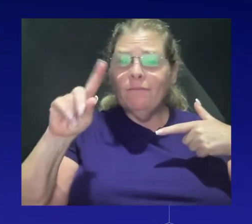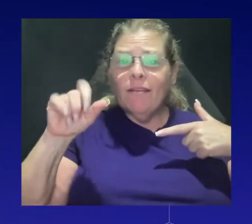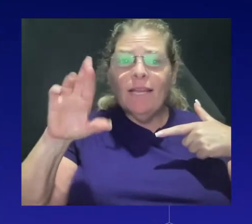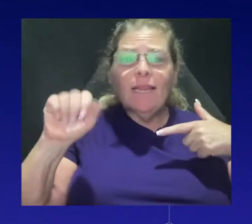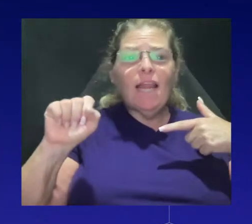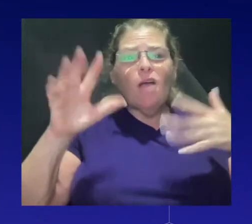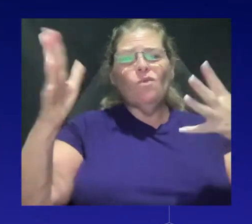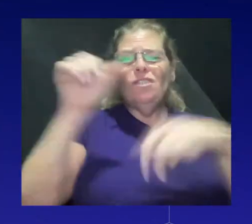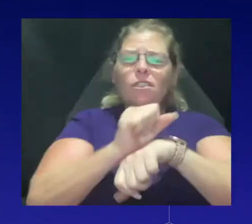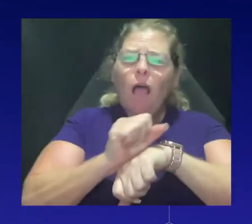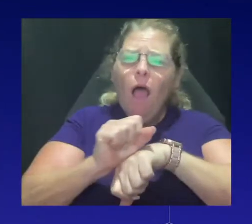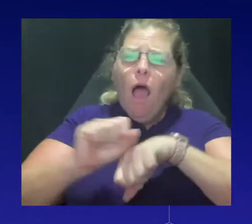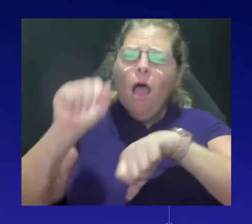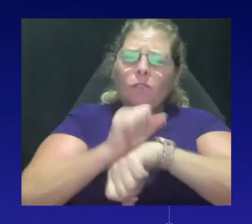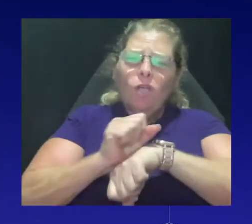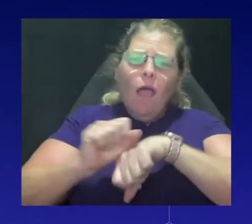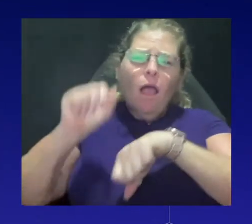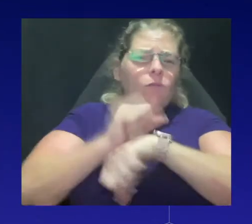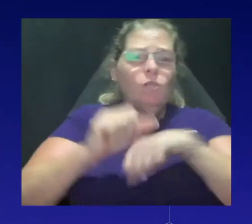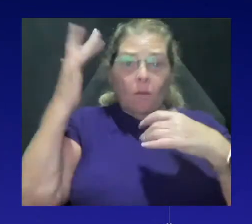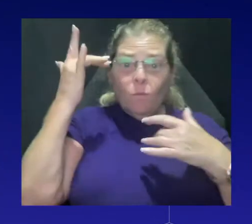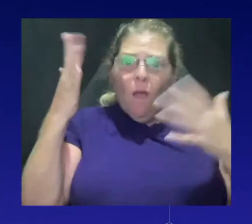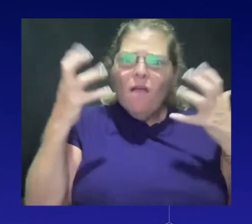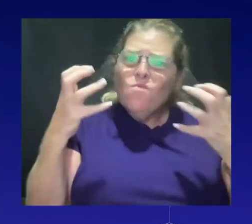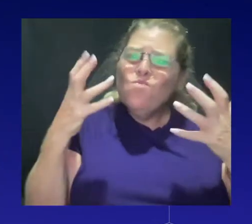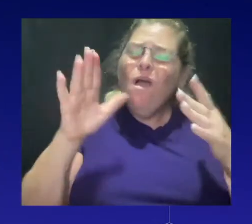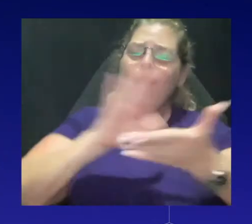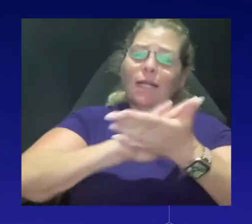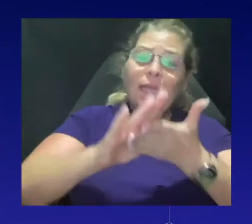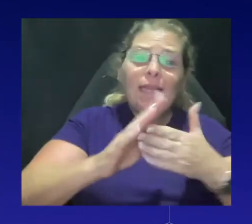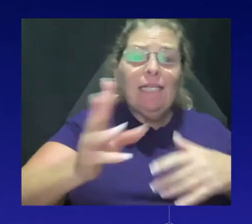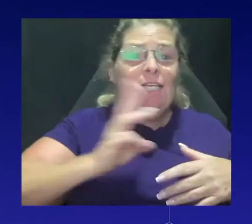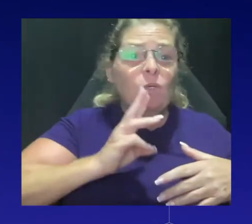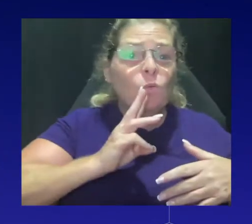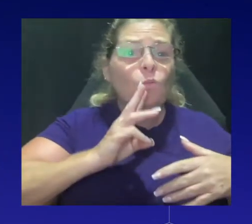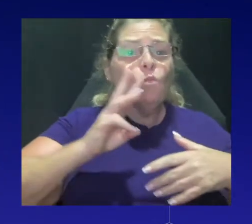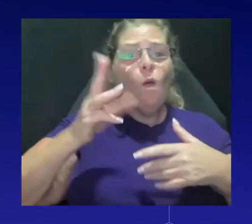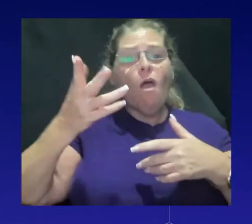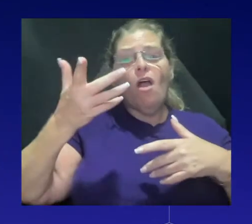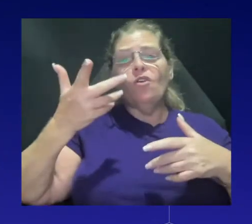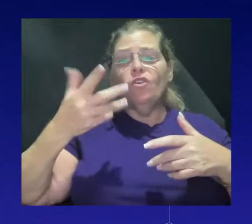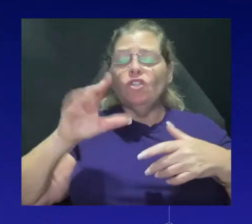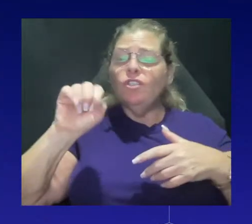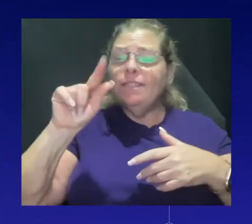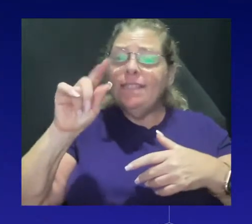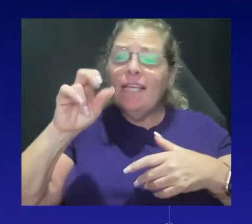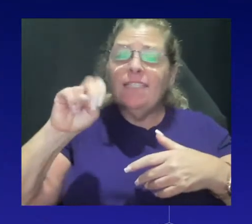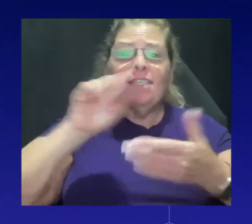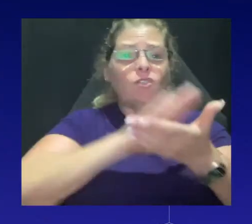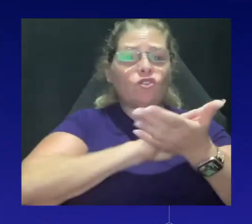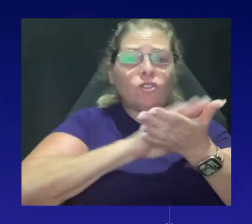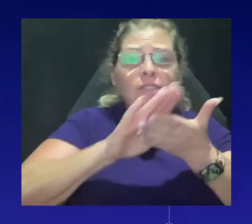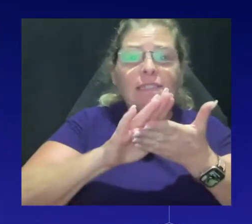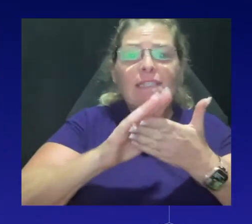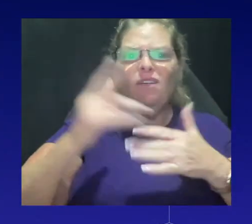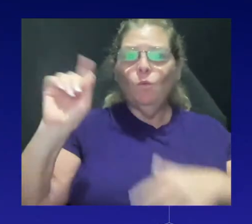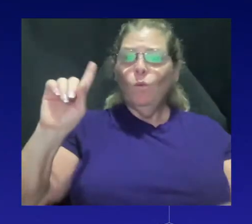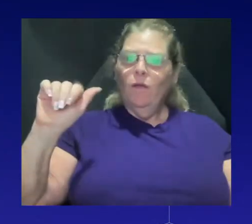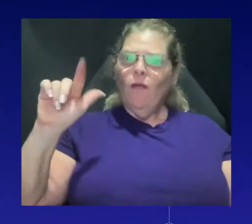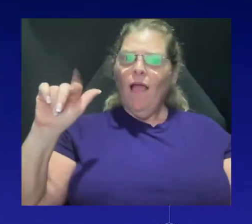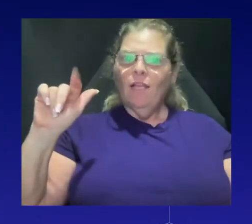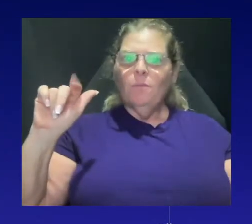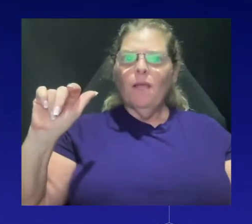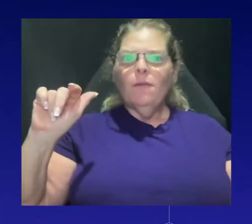for clean sanitation wastewater systems in Alabama. And that is a civil rights case using our authorities. I just